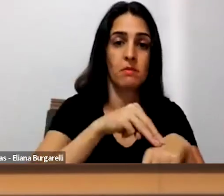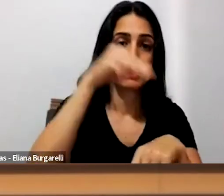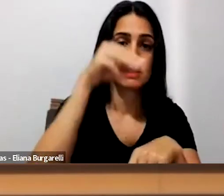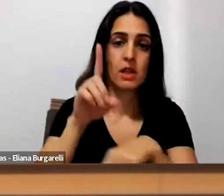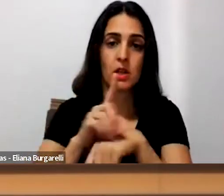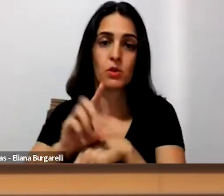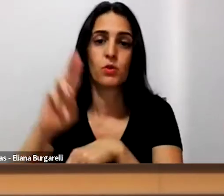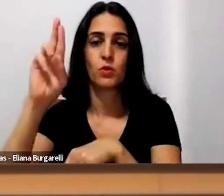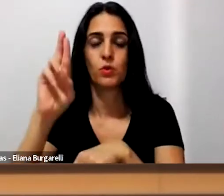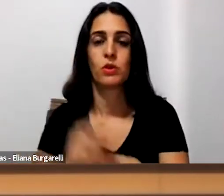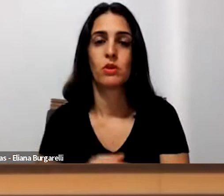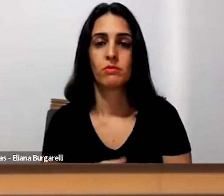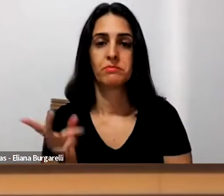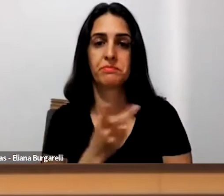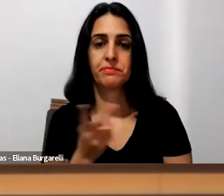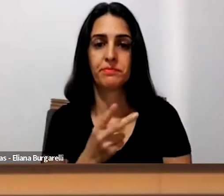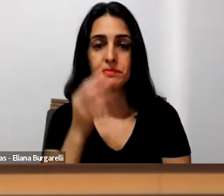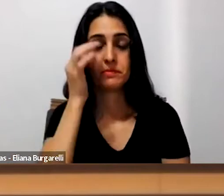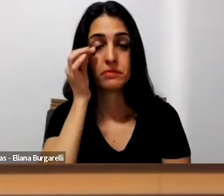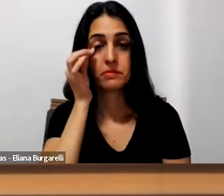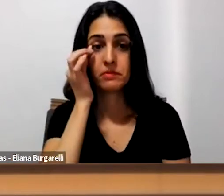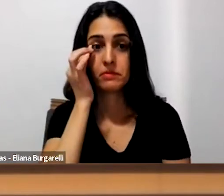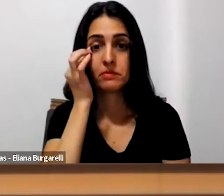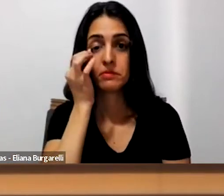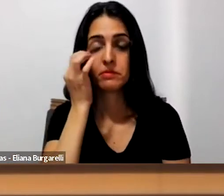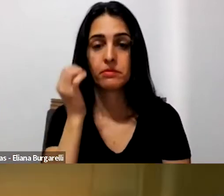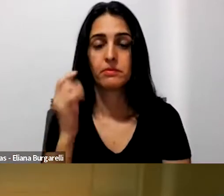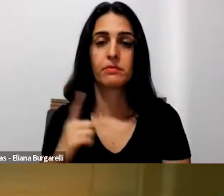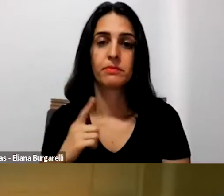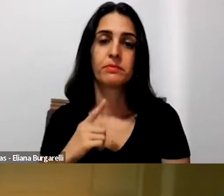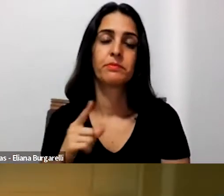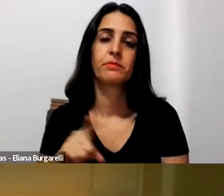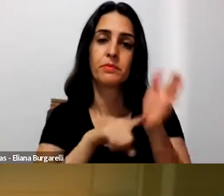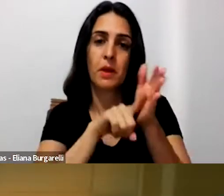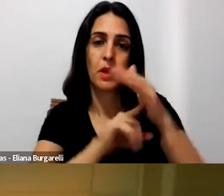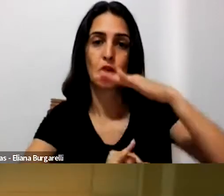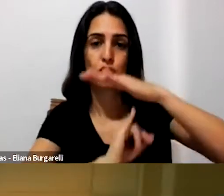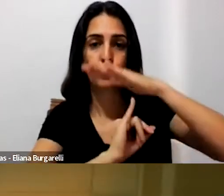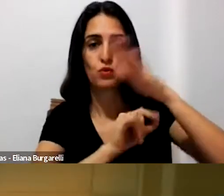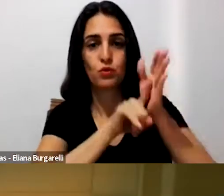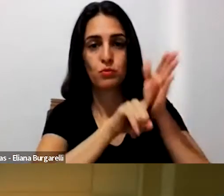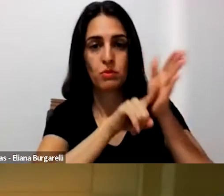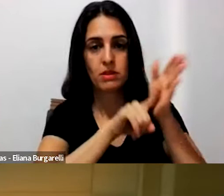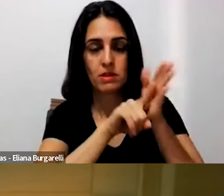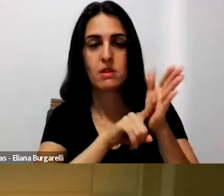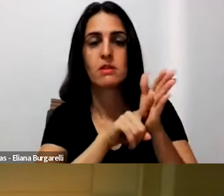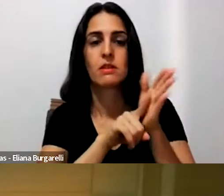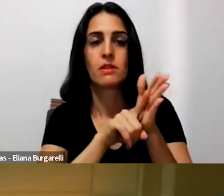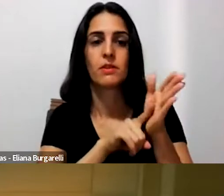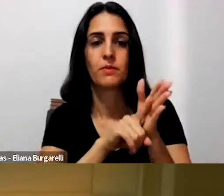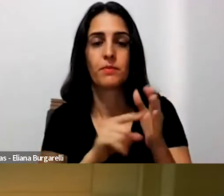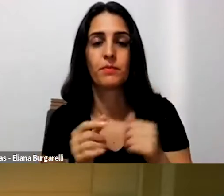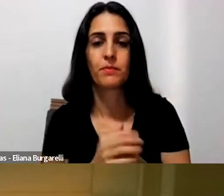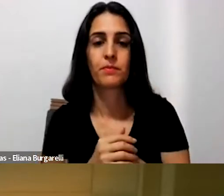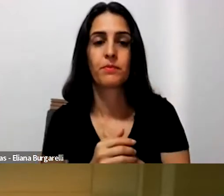dynamic political research institute focused on Latin America and the